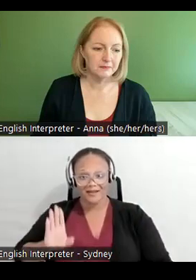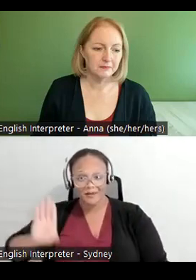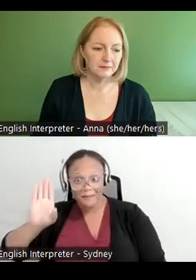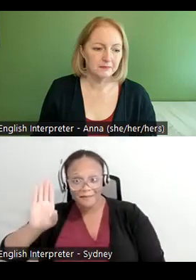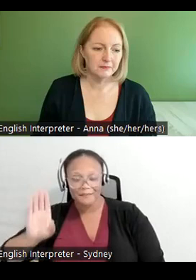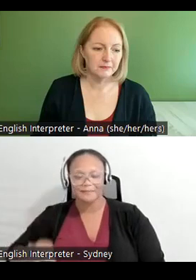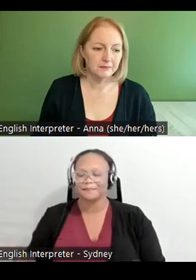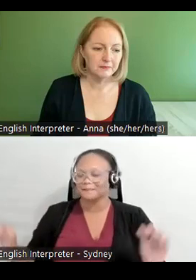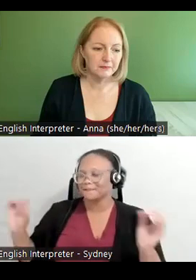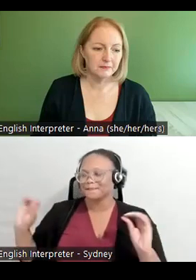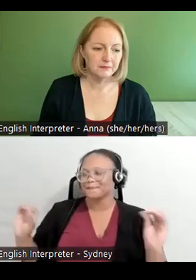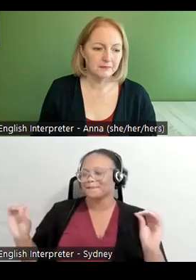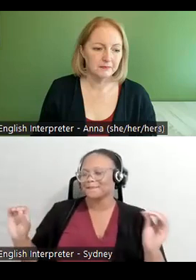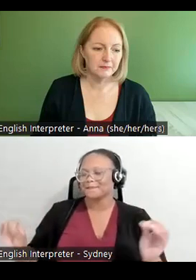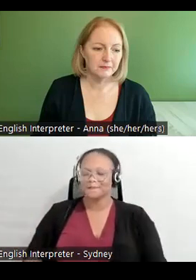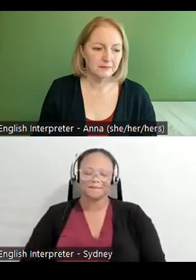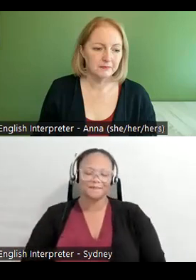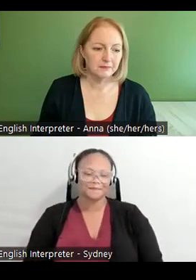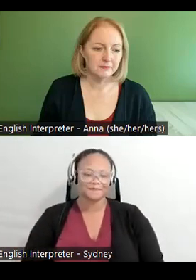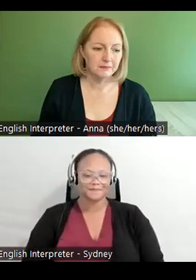any hands raised.